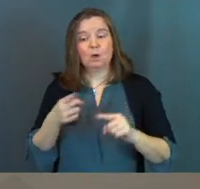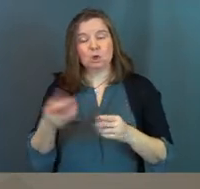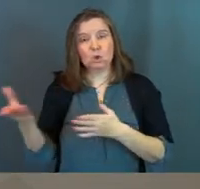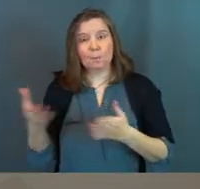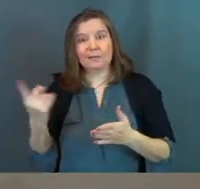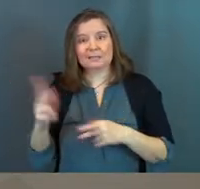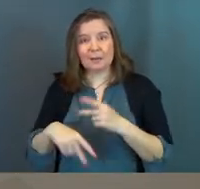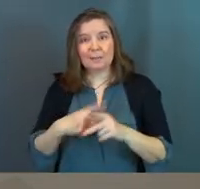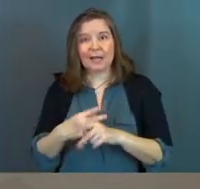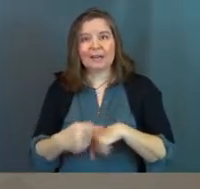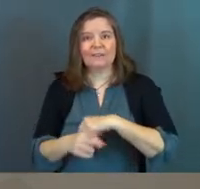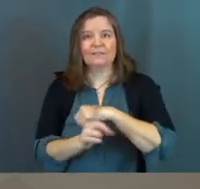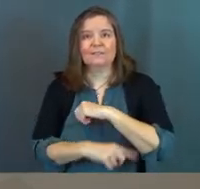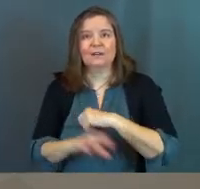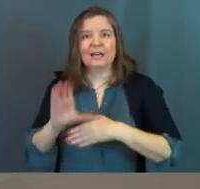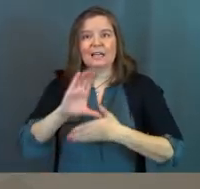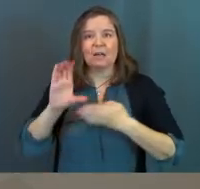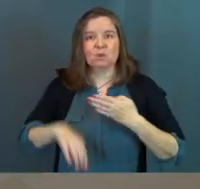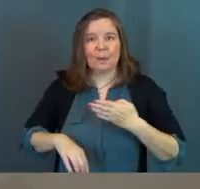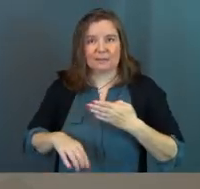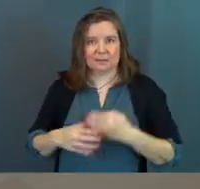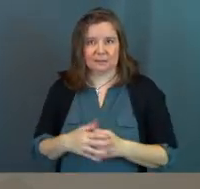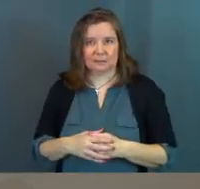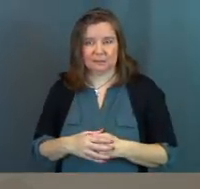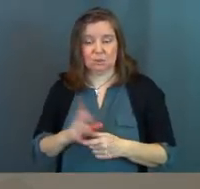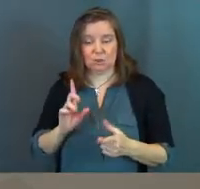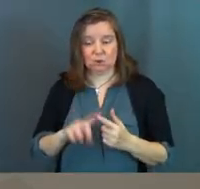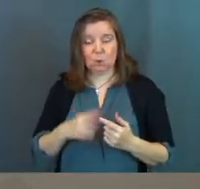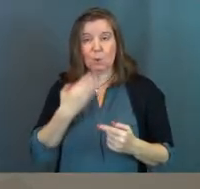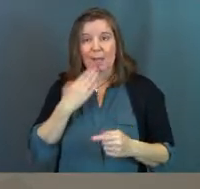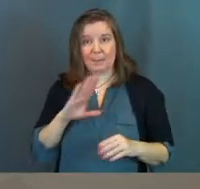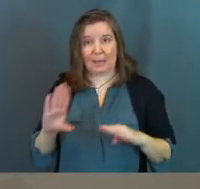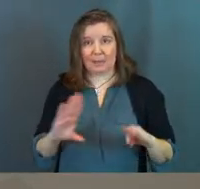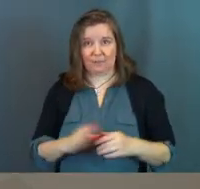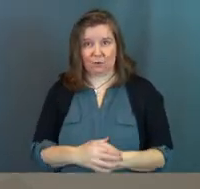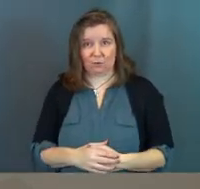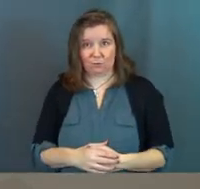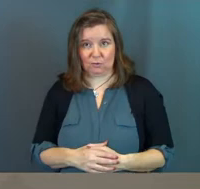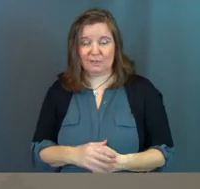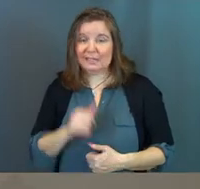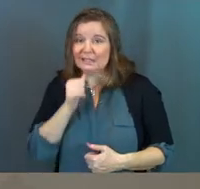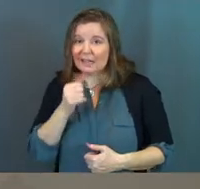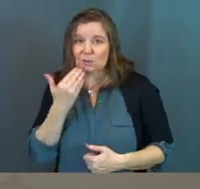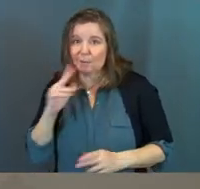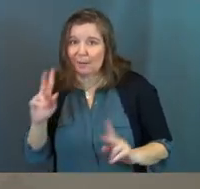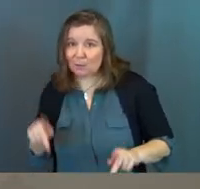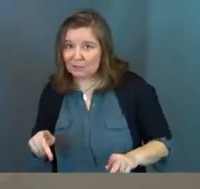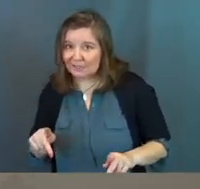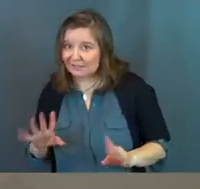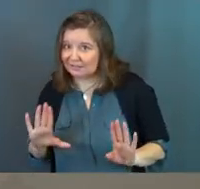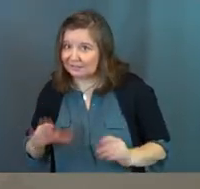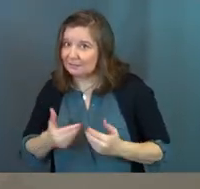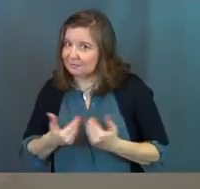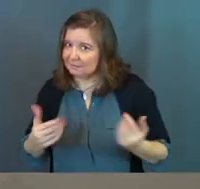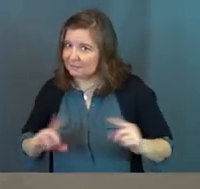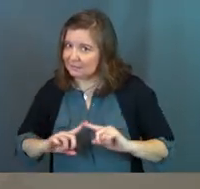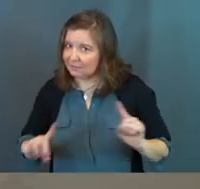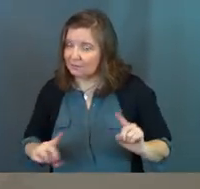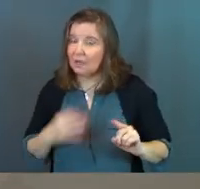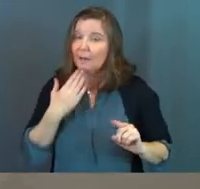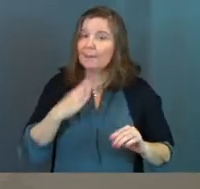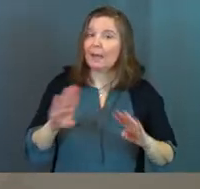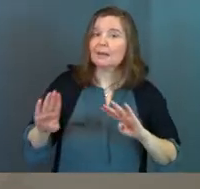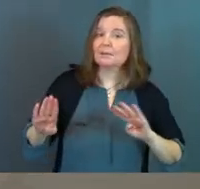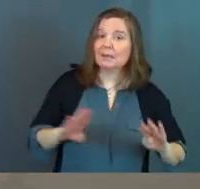you bring some kind of consequence to a bad behavior. Not to a bad person. To a